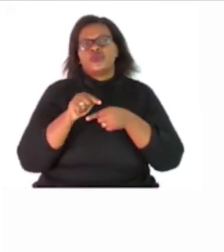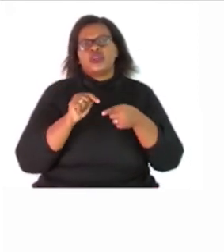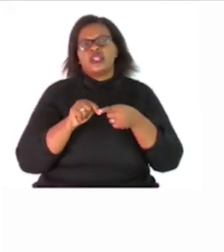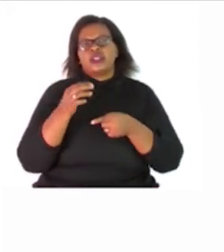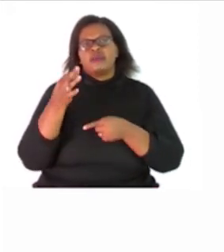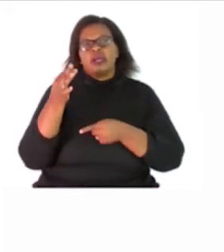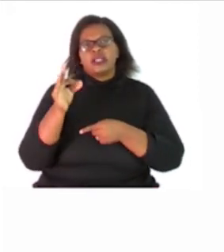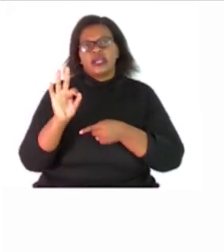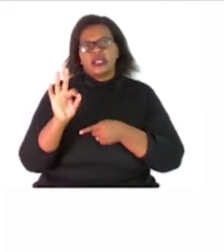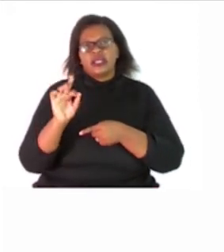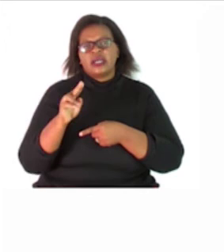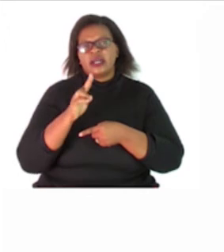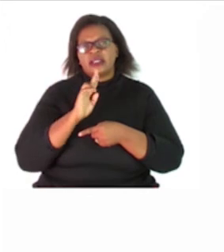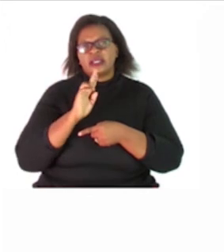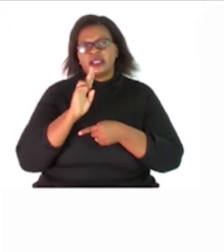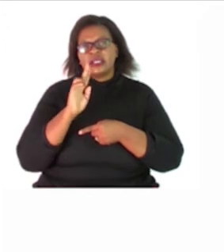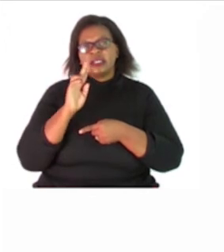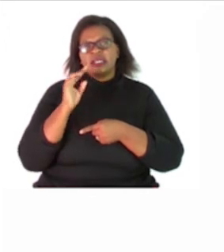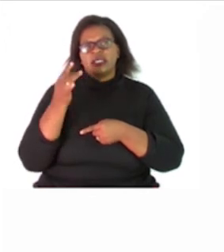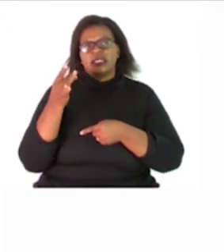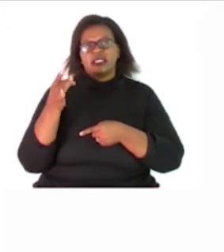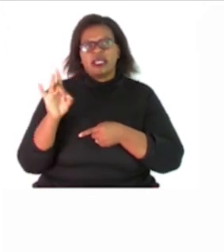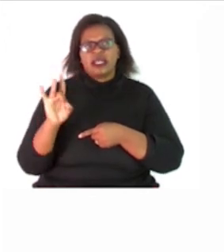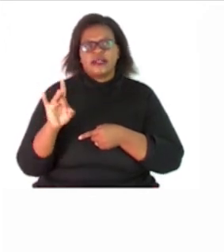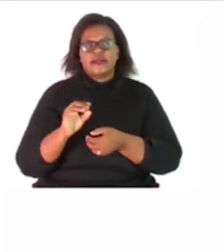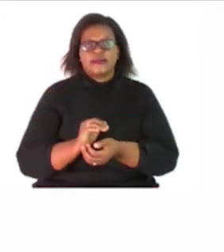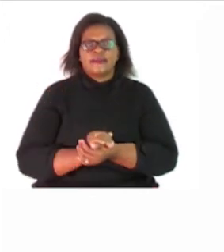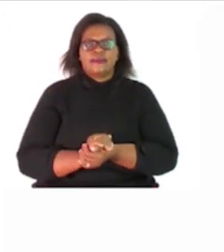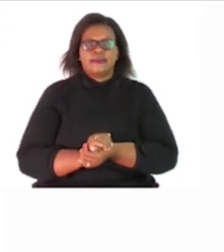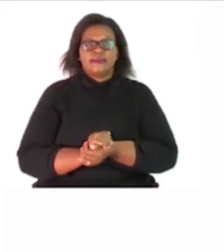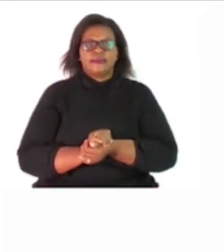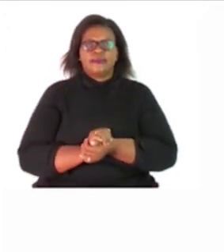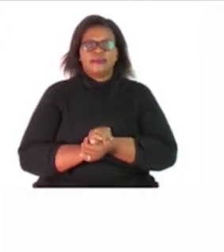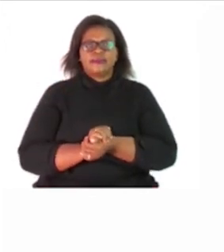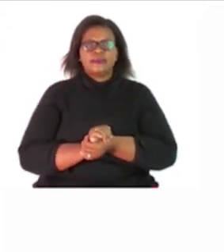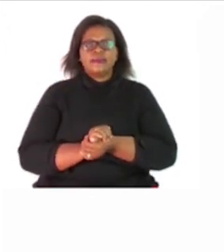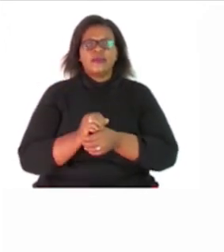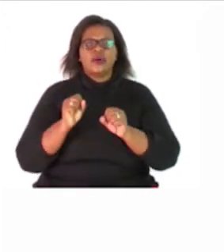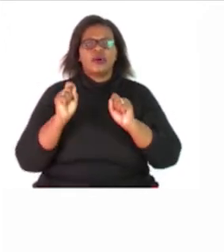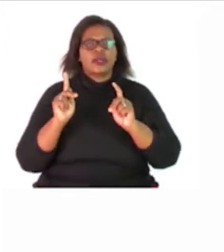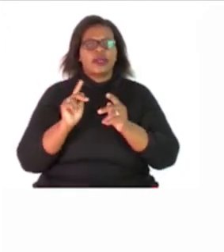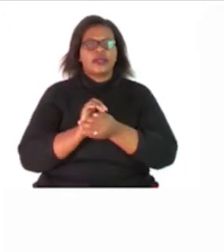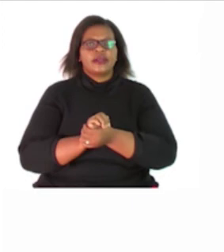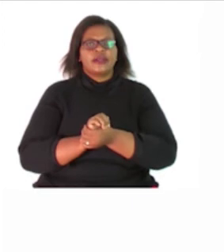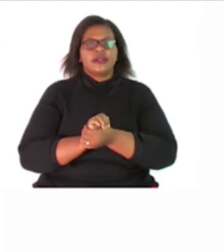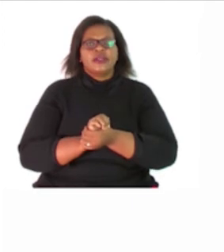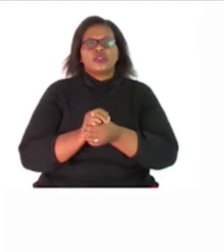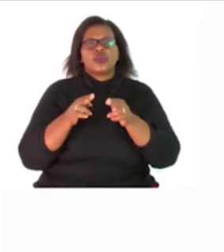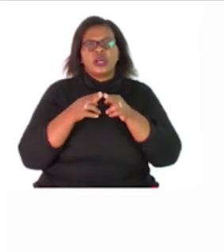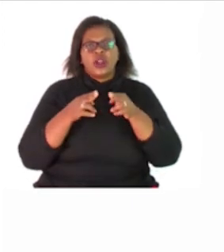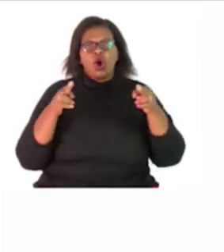9. What is the answer? 8. Good. Long division.